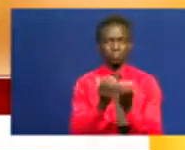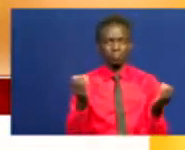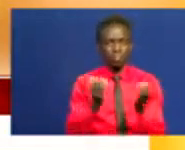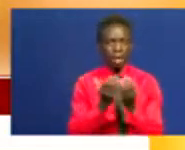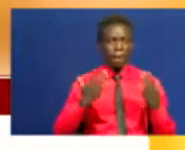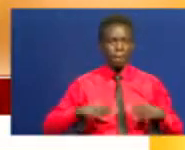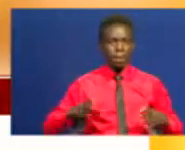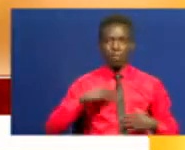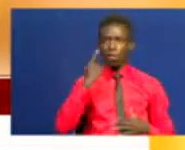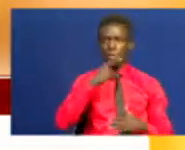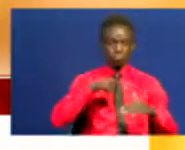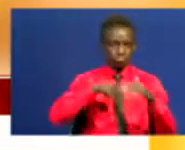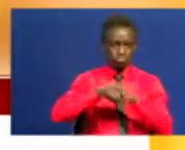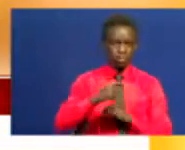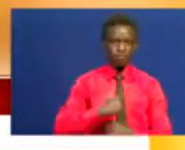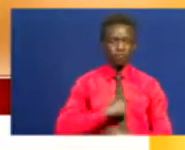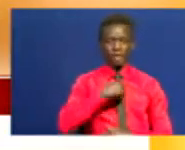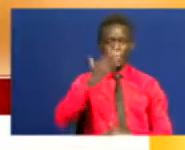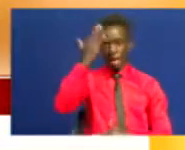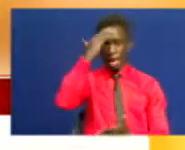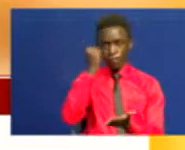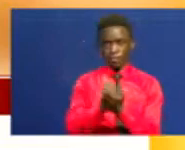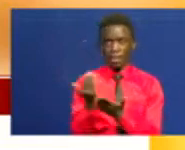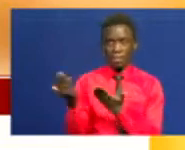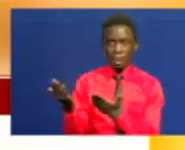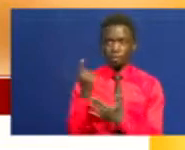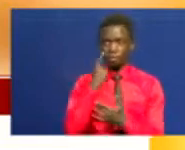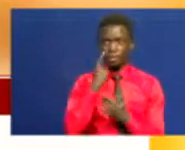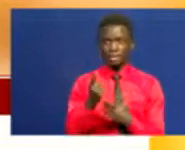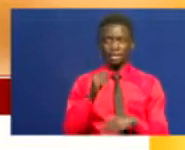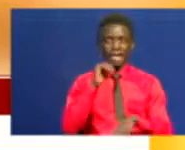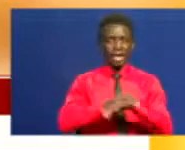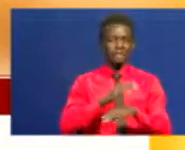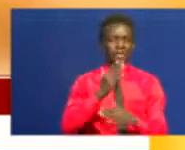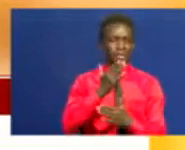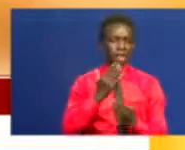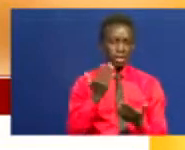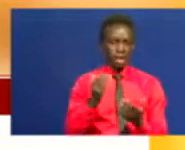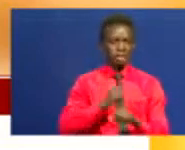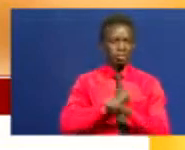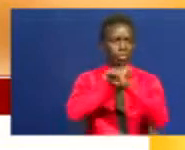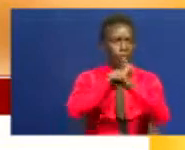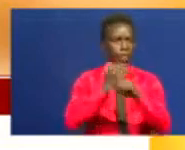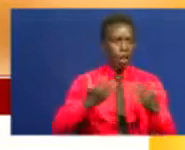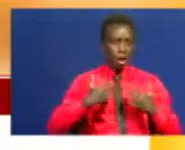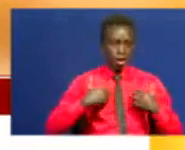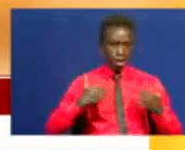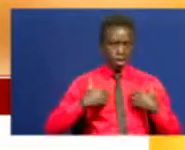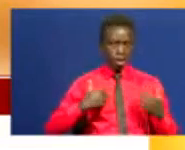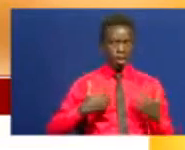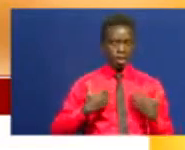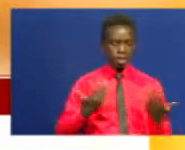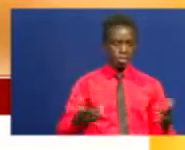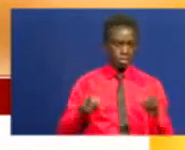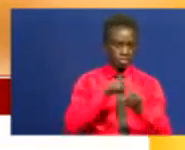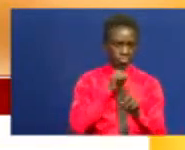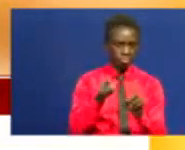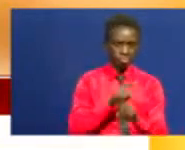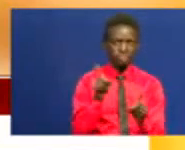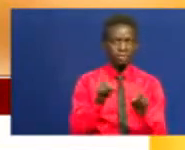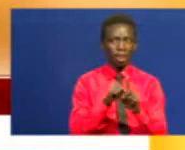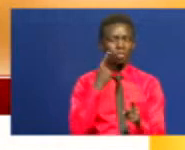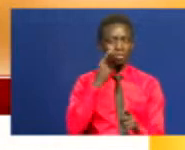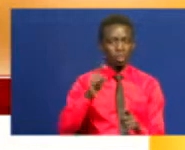one hand, their desire is fired by ending animal cruelty, while on the other, it is a growing chorus to reduce greenhouse